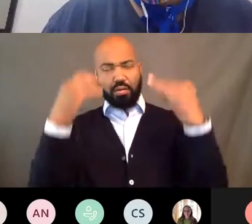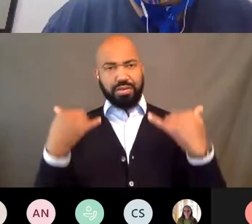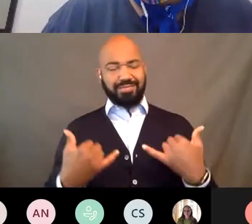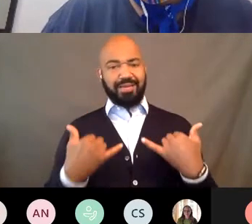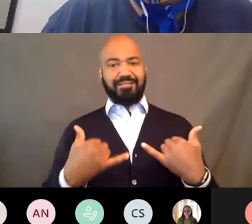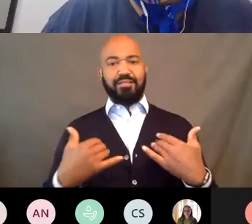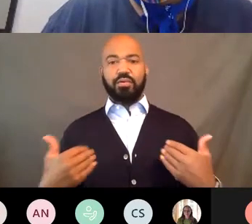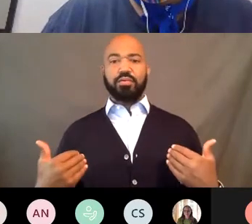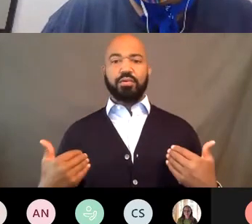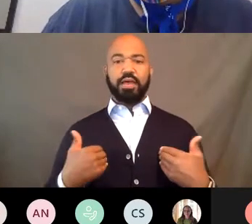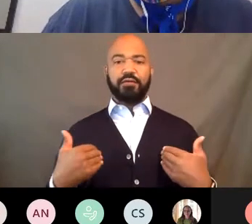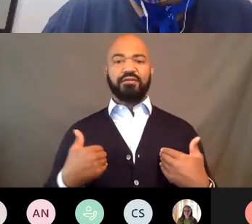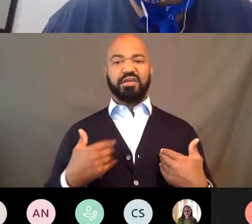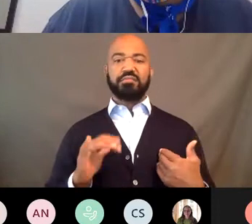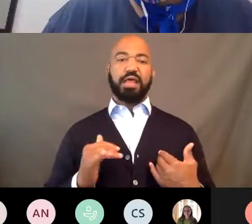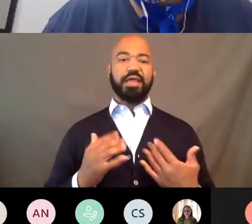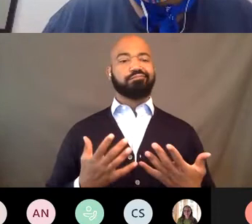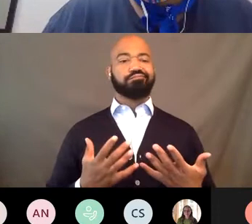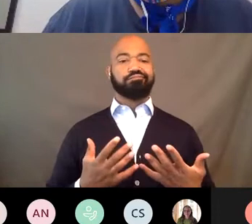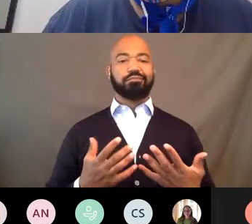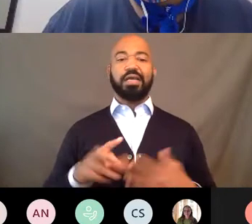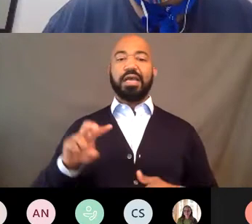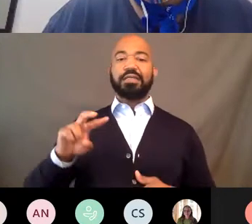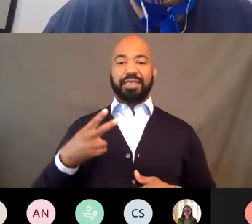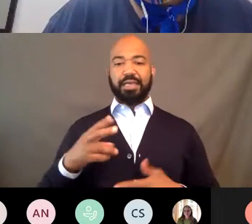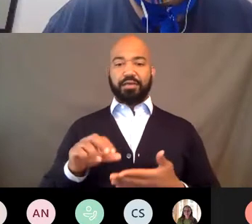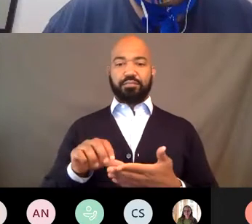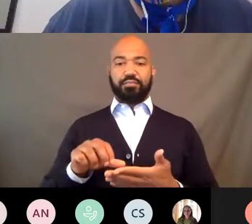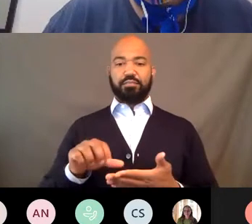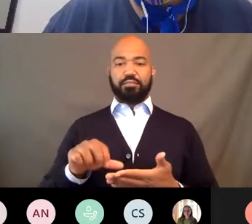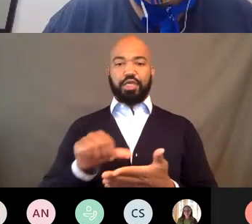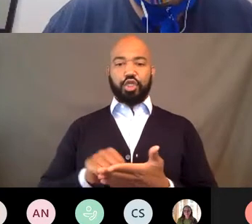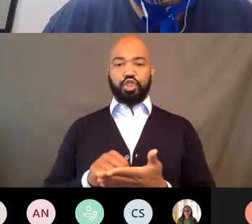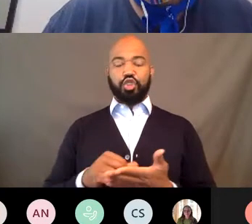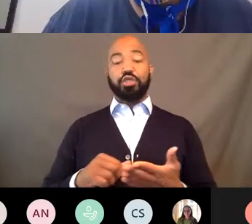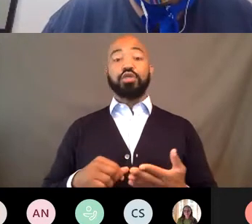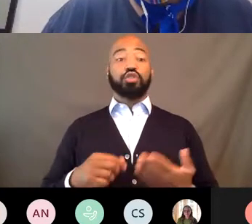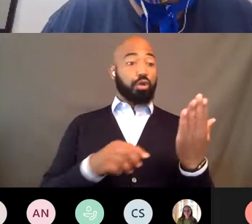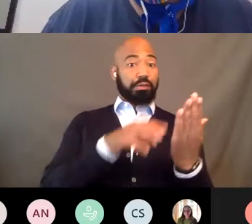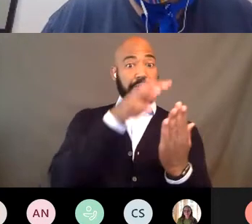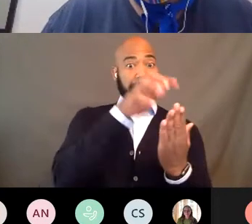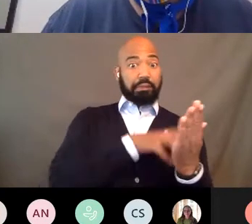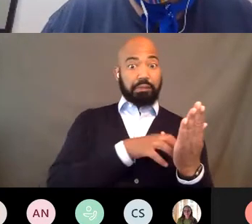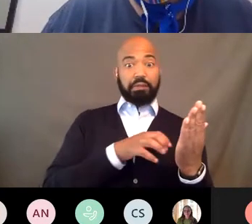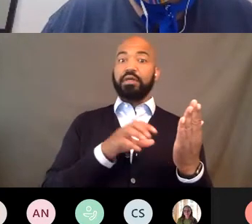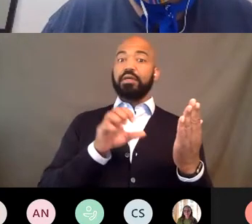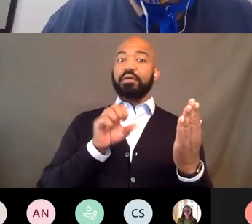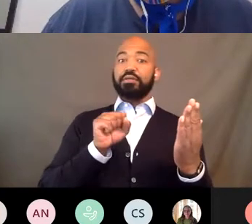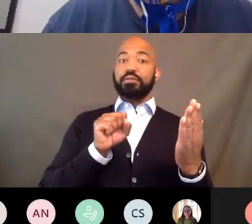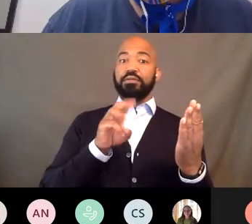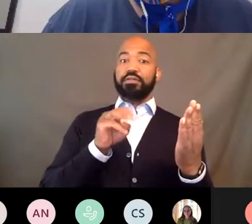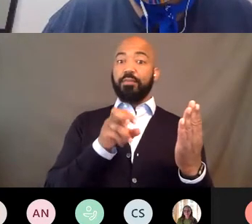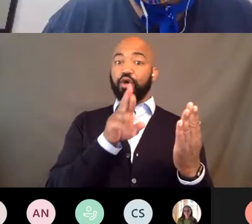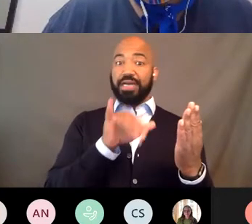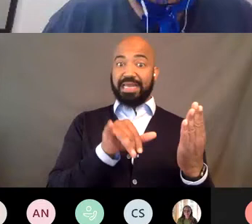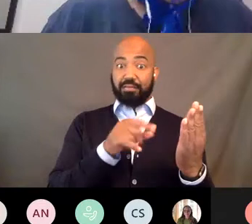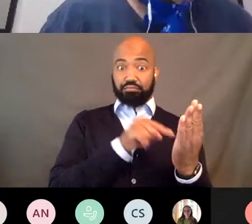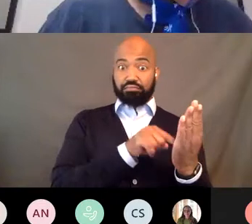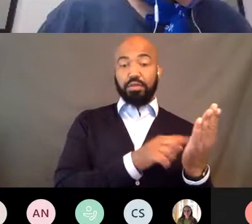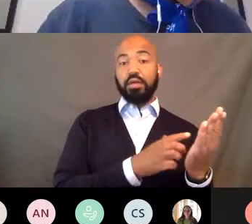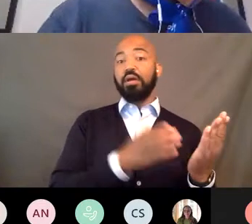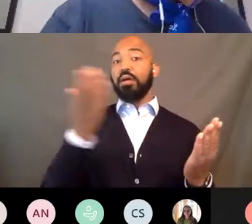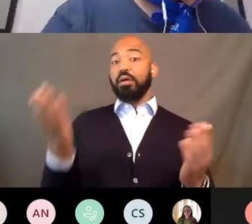having maybe a second sheet with those other maps that you're talking about, and it's just very clear